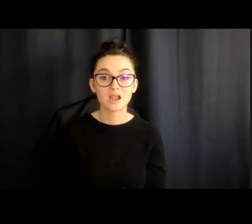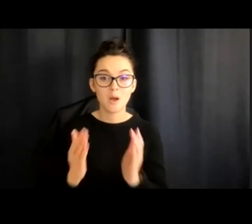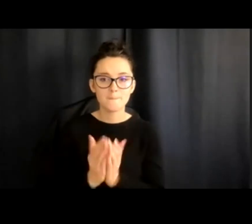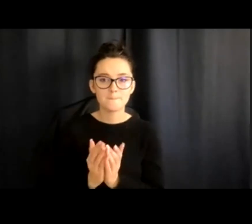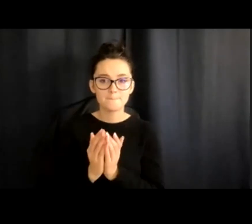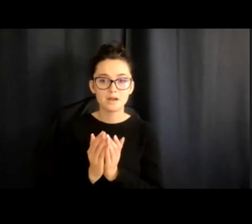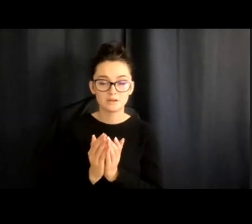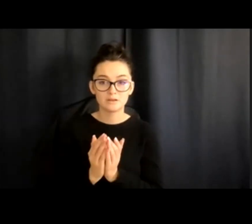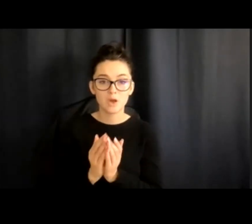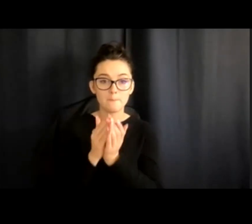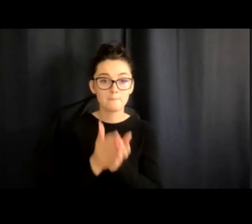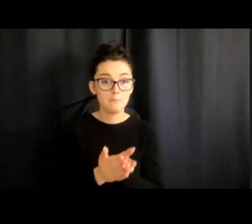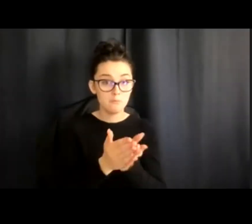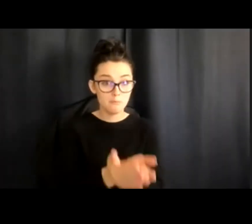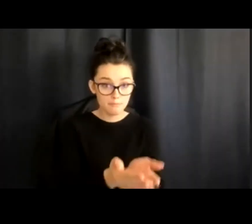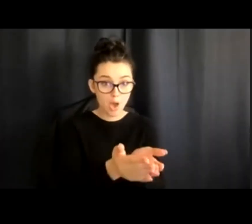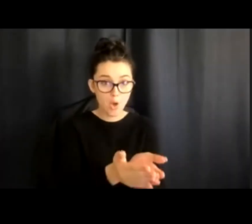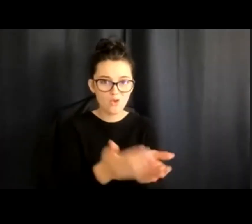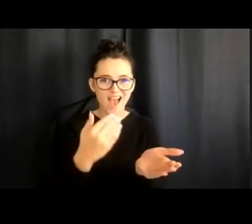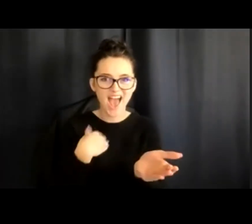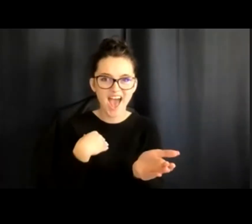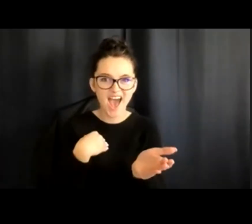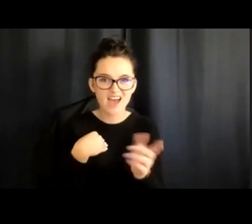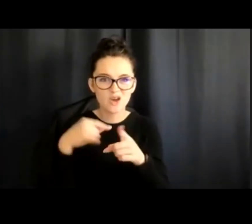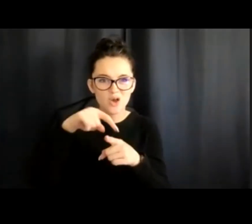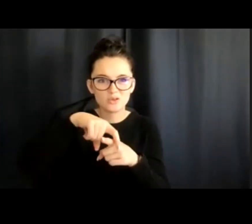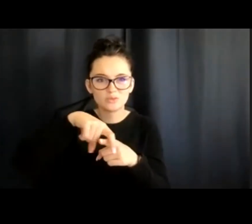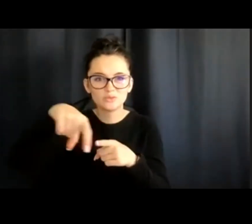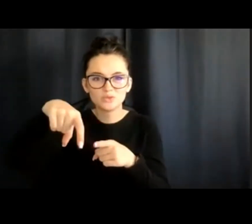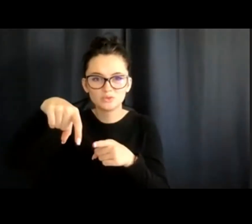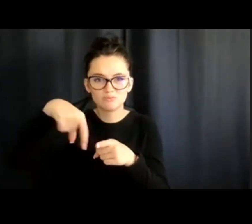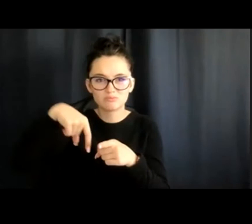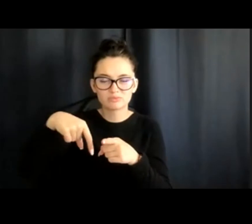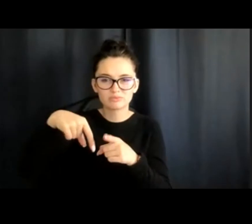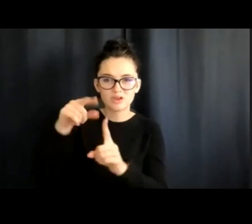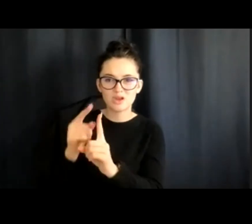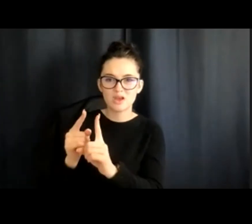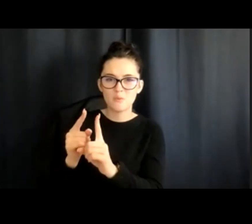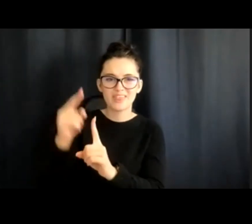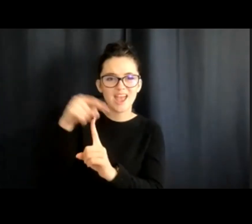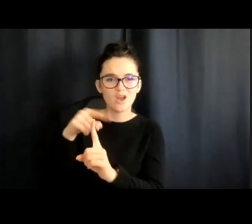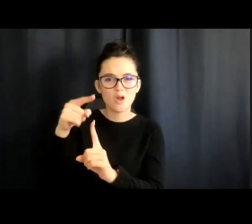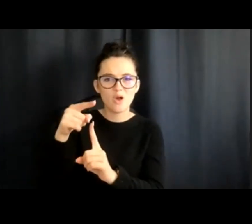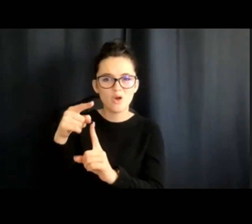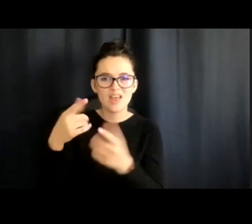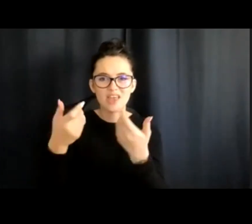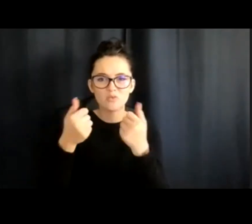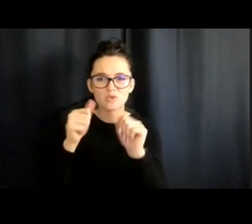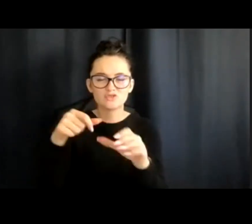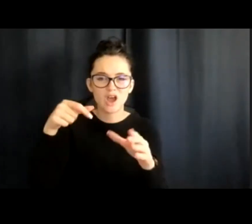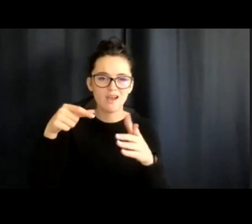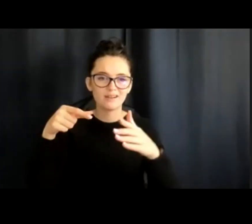like an arrow with an explosive on it. And they were trying to hit her right